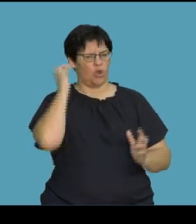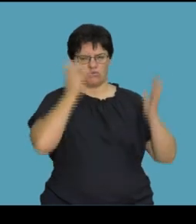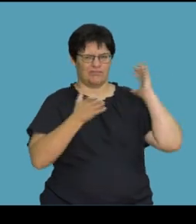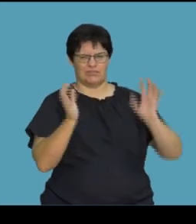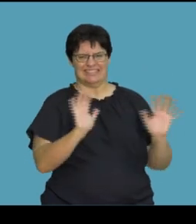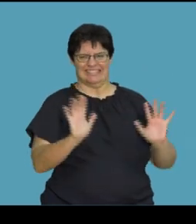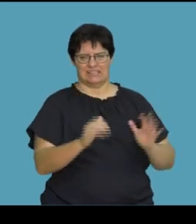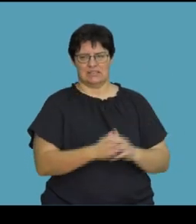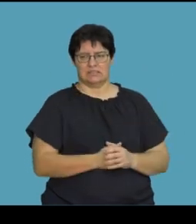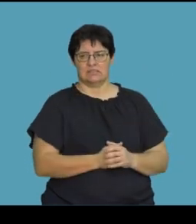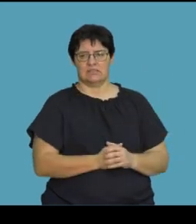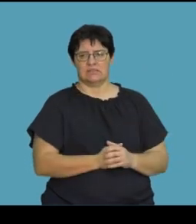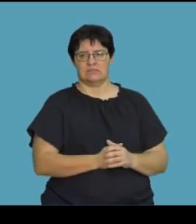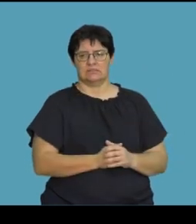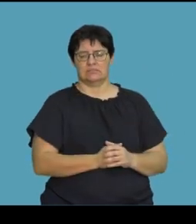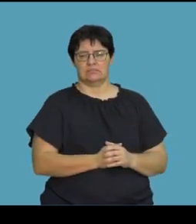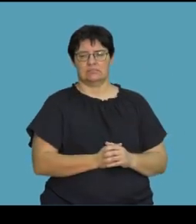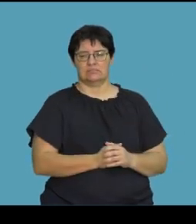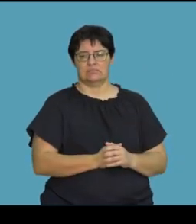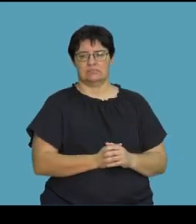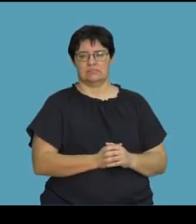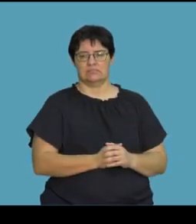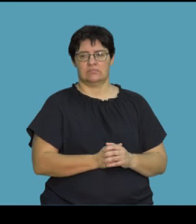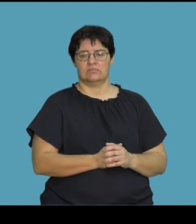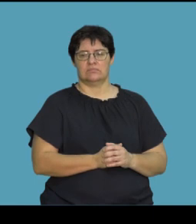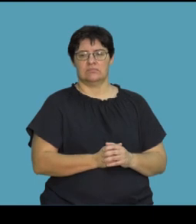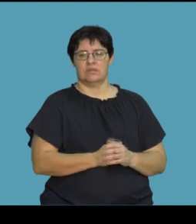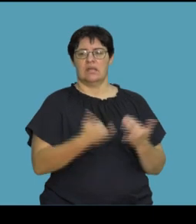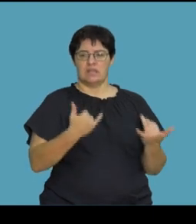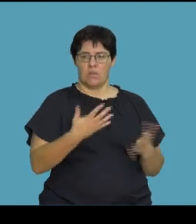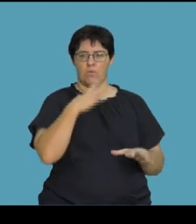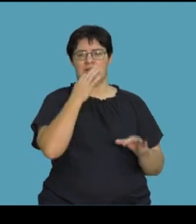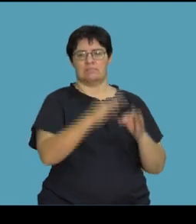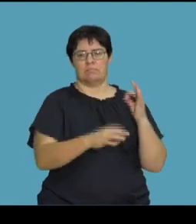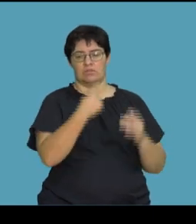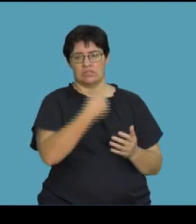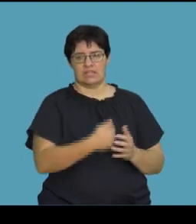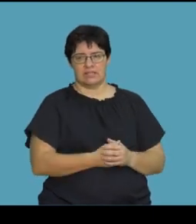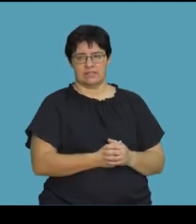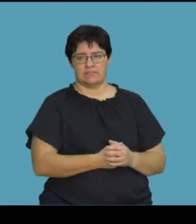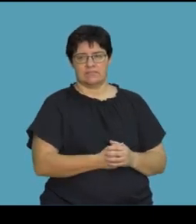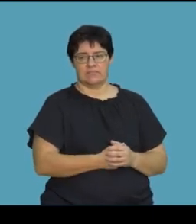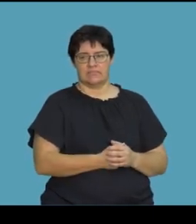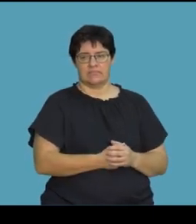really confused where that comes from. And then from there, I can then simplify this by